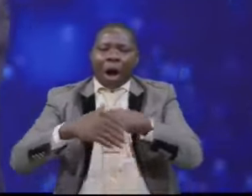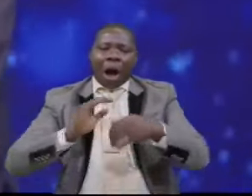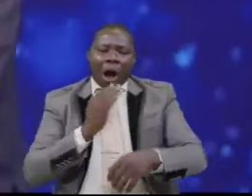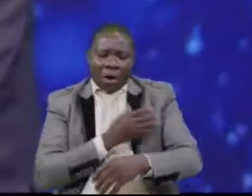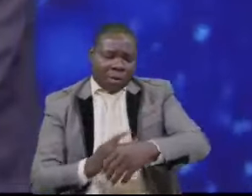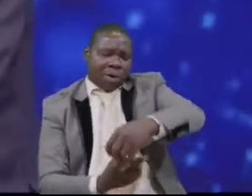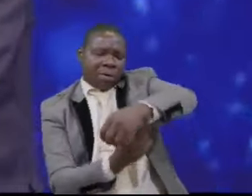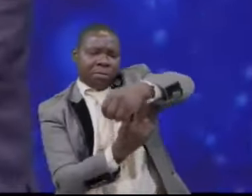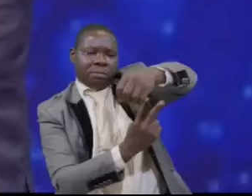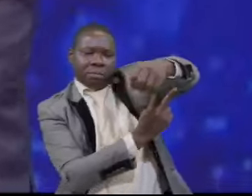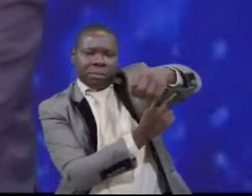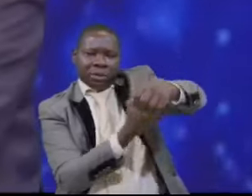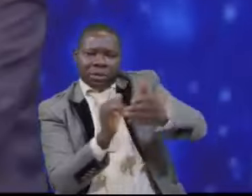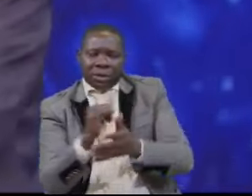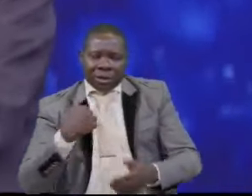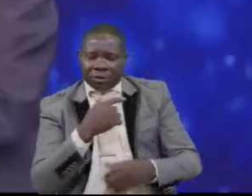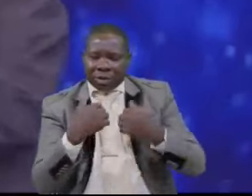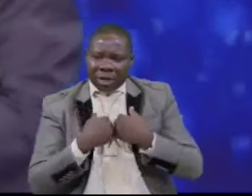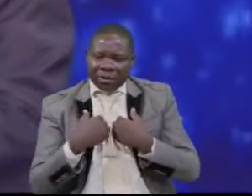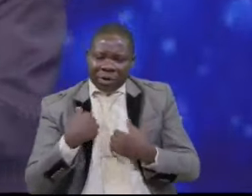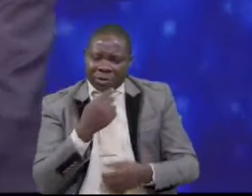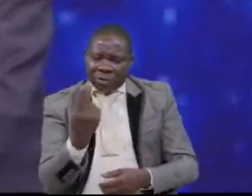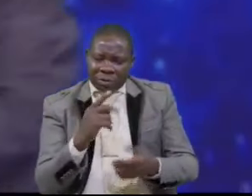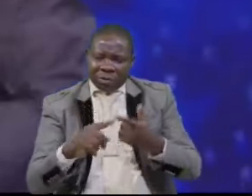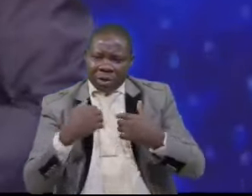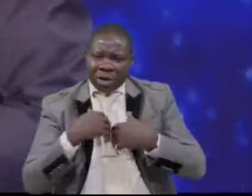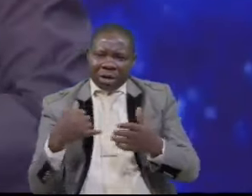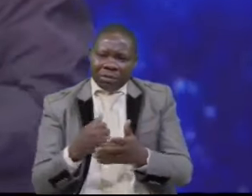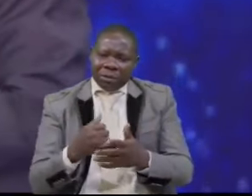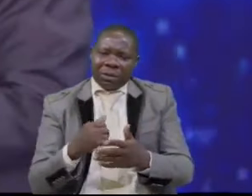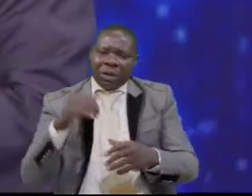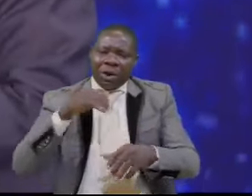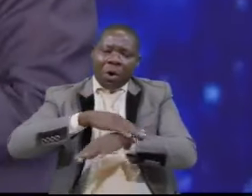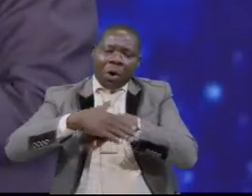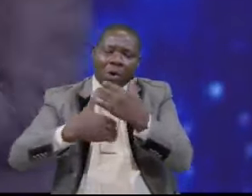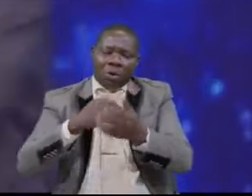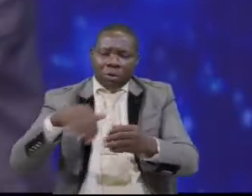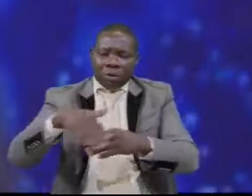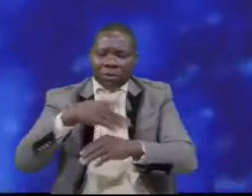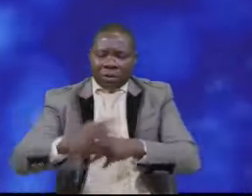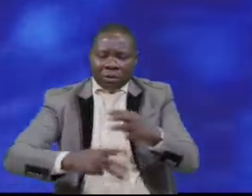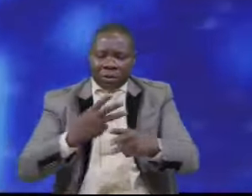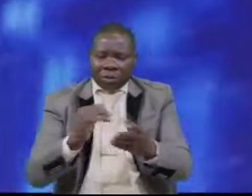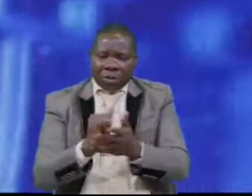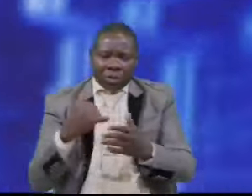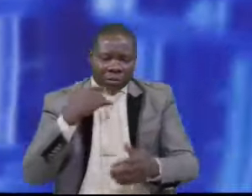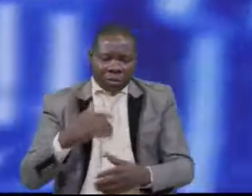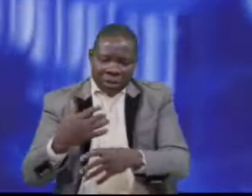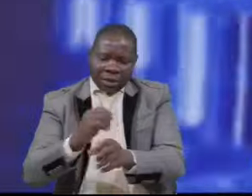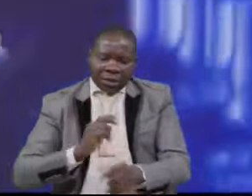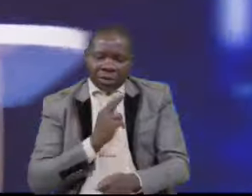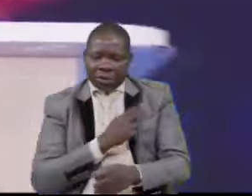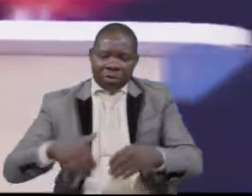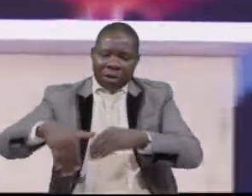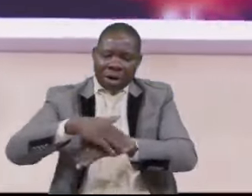bridges all over the world that will get over any ocean or any sea, and now we